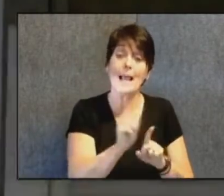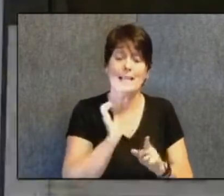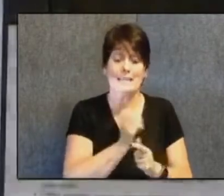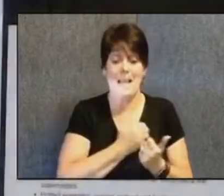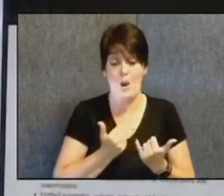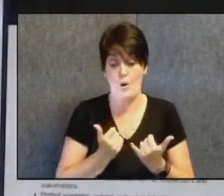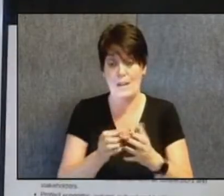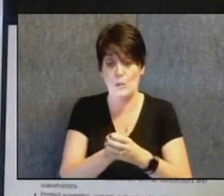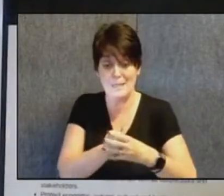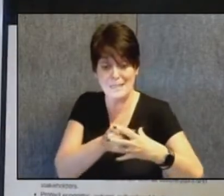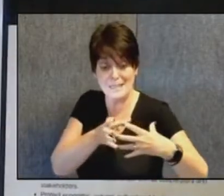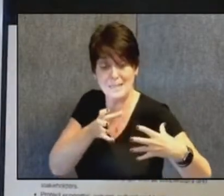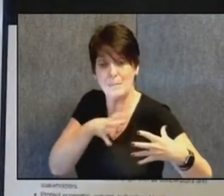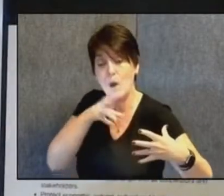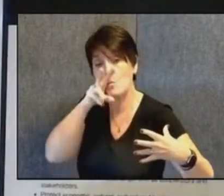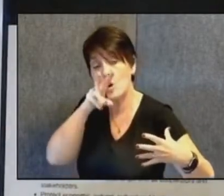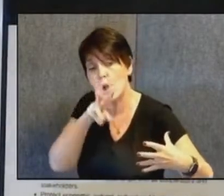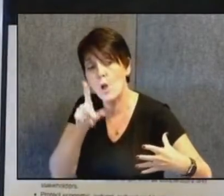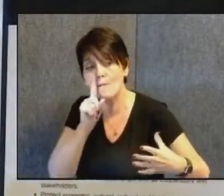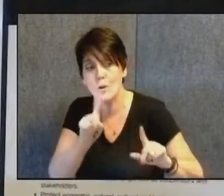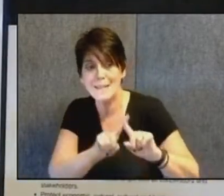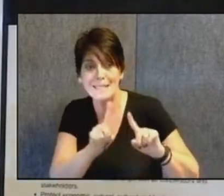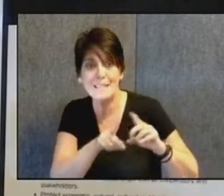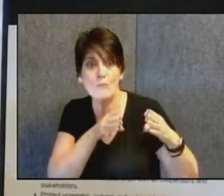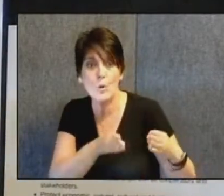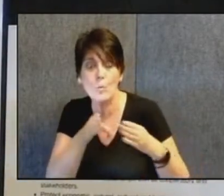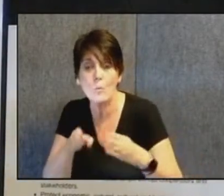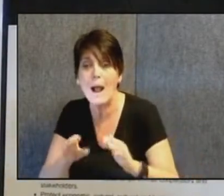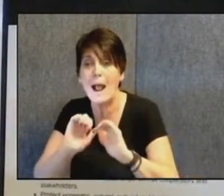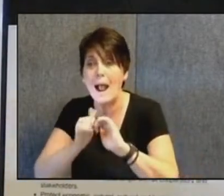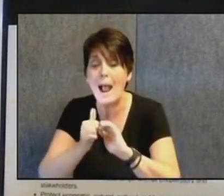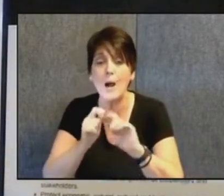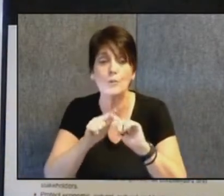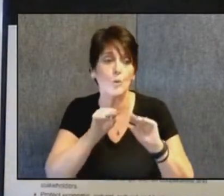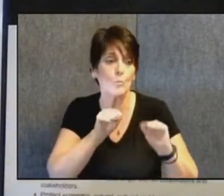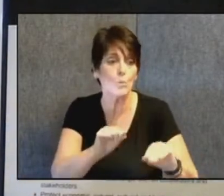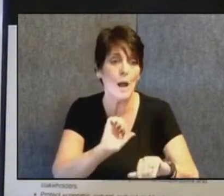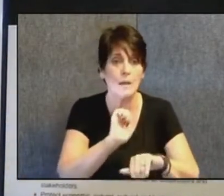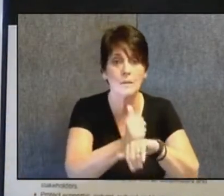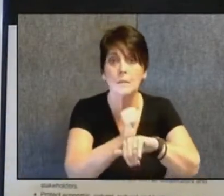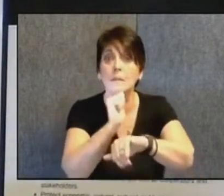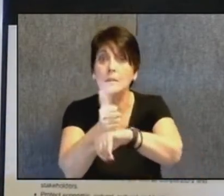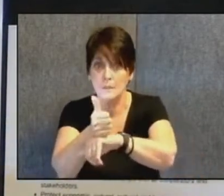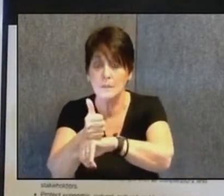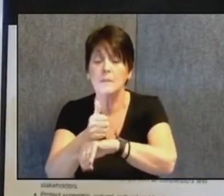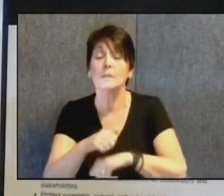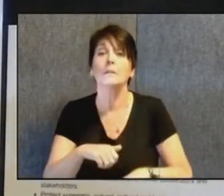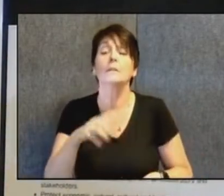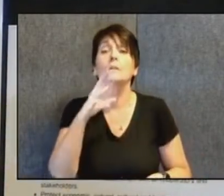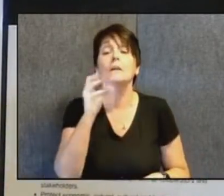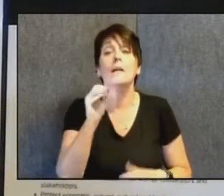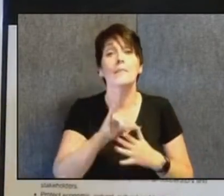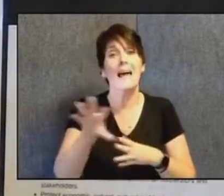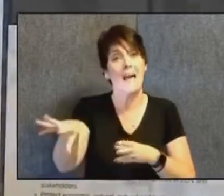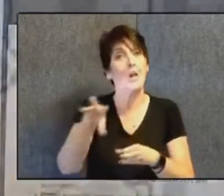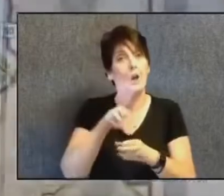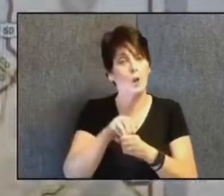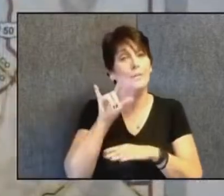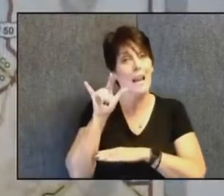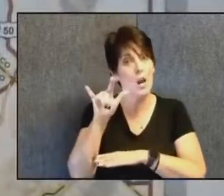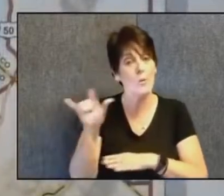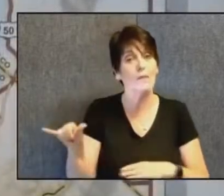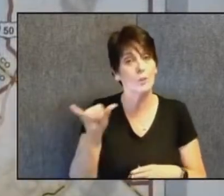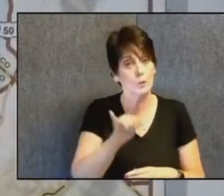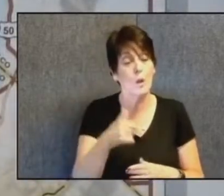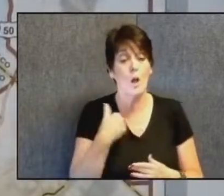is expanding, we always look for efficiencies on where to put our bases, and that includes aircraft. So